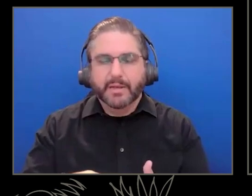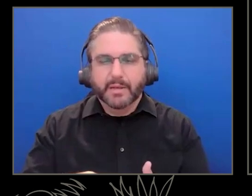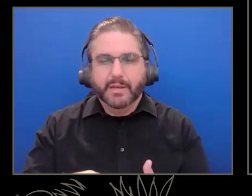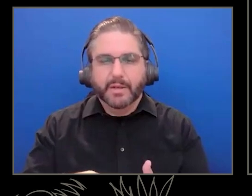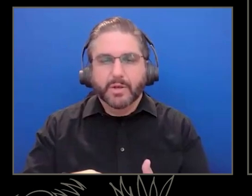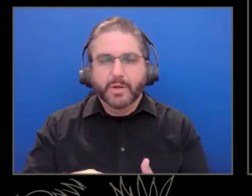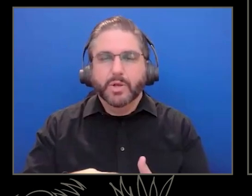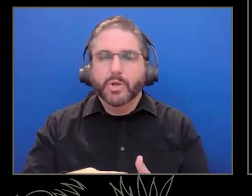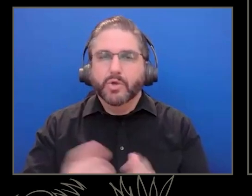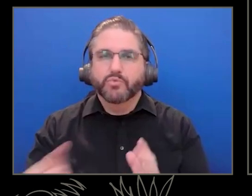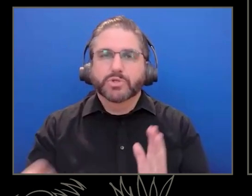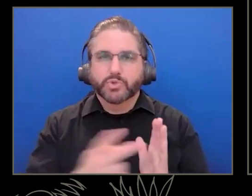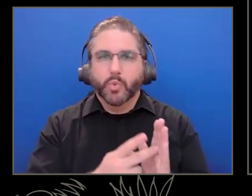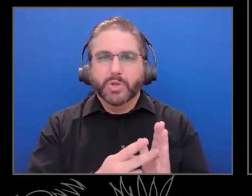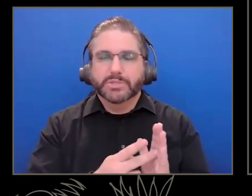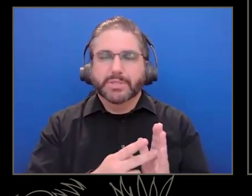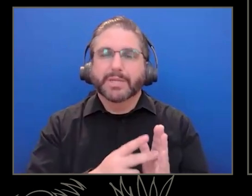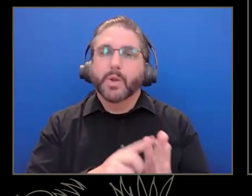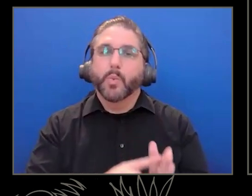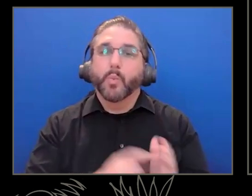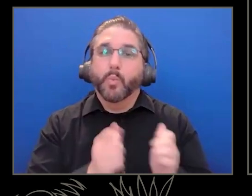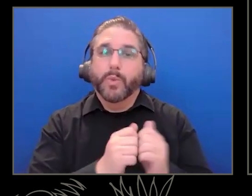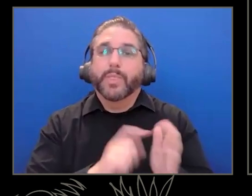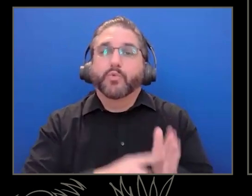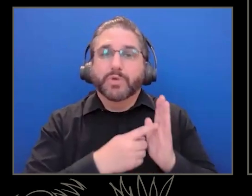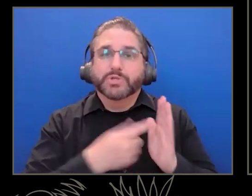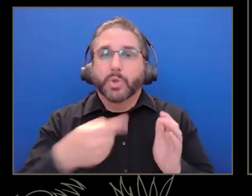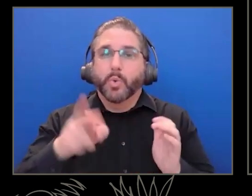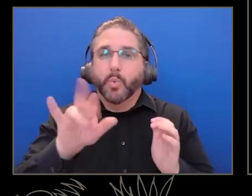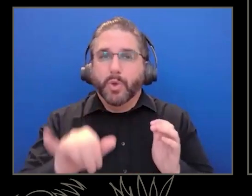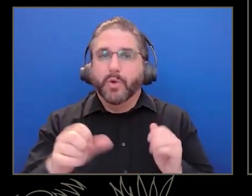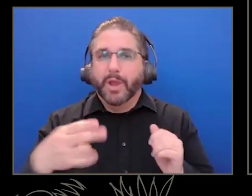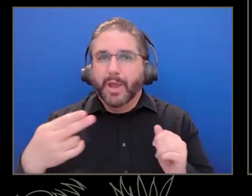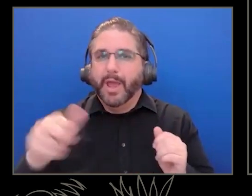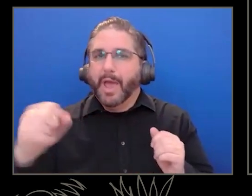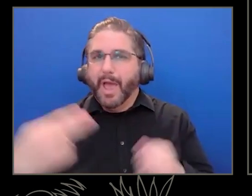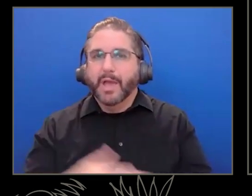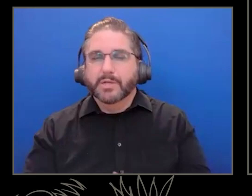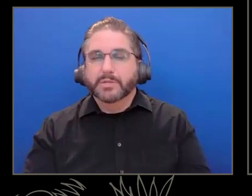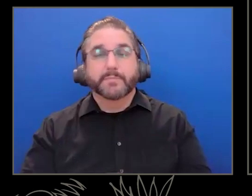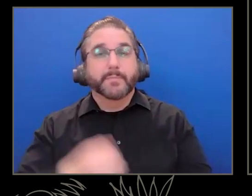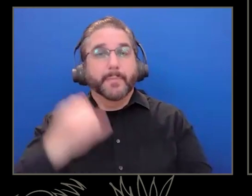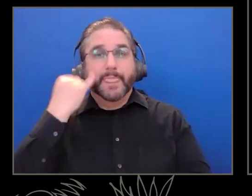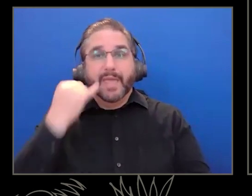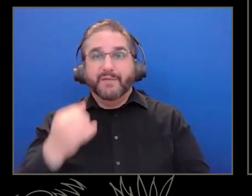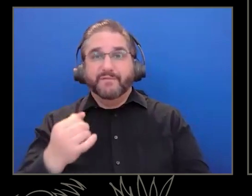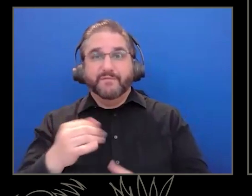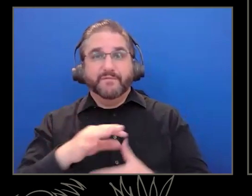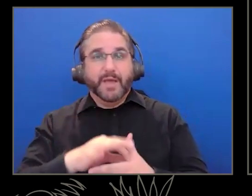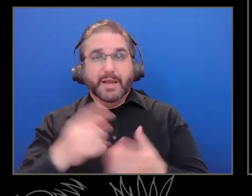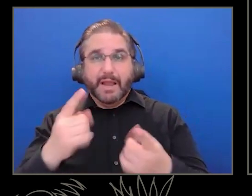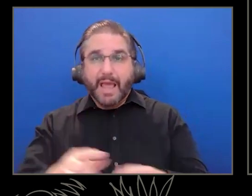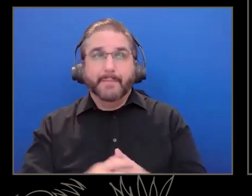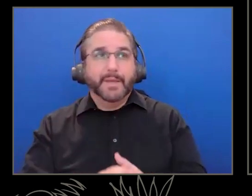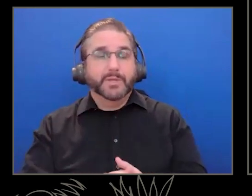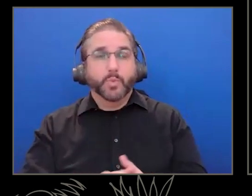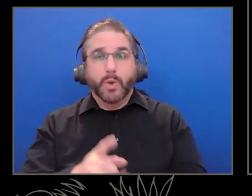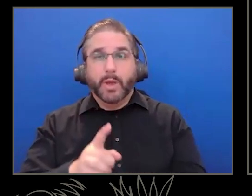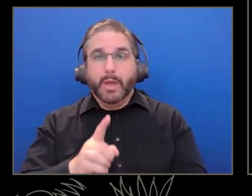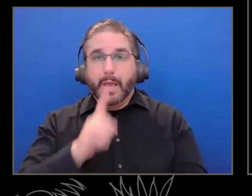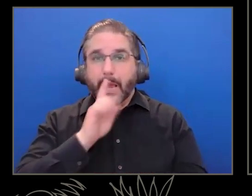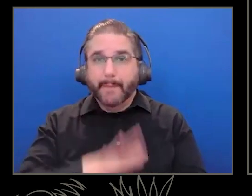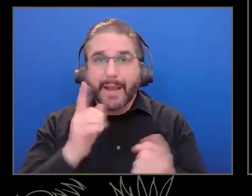query hash. Now, when the content changes, or a commit happens, or a publish happens, our server